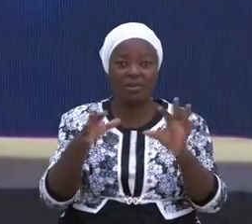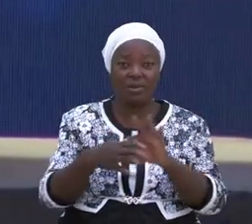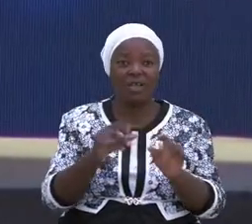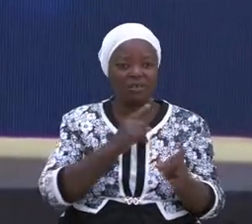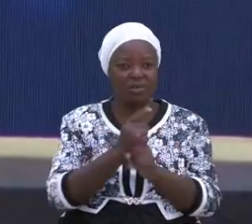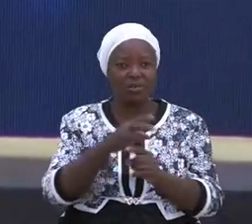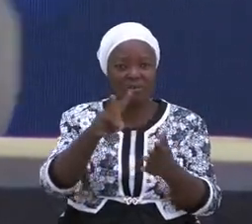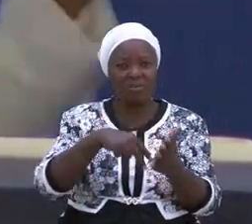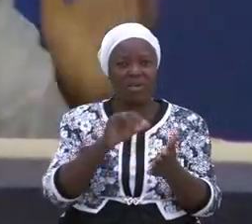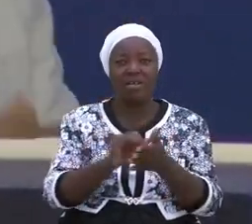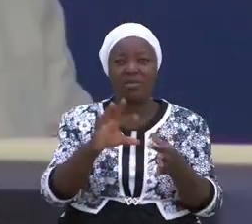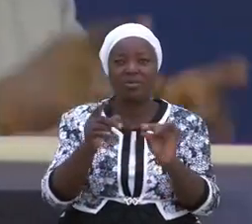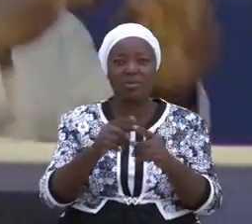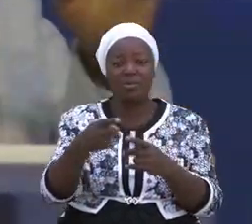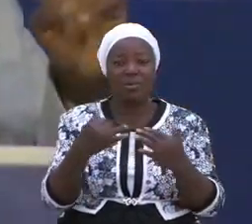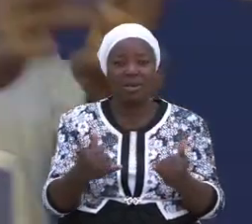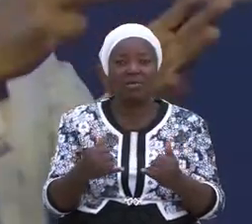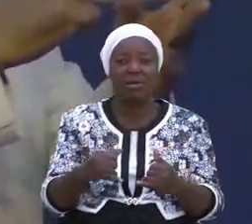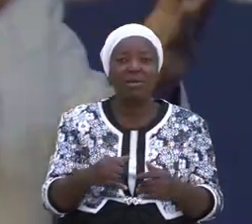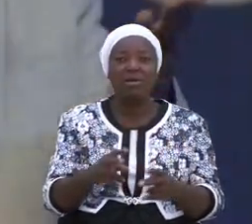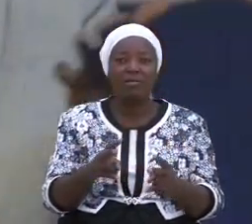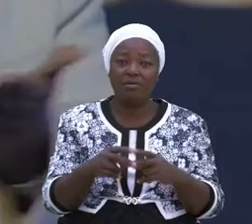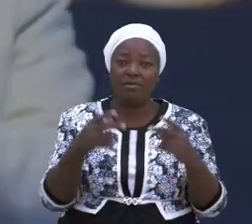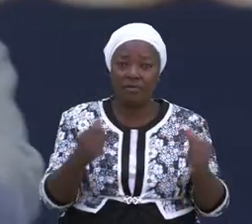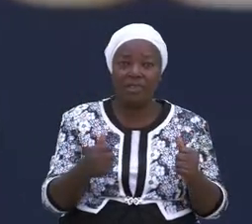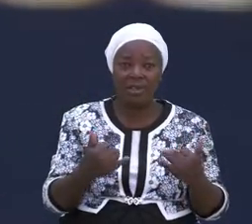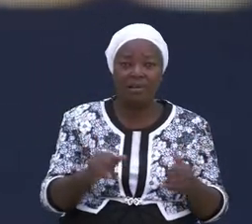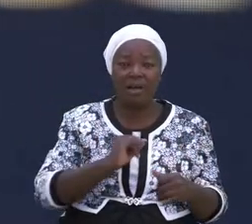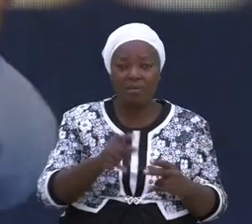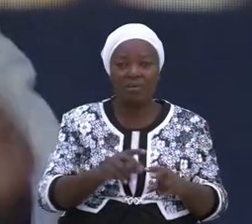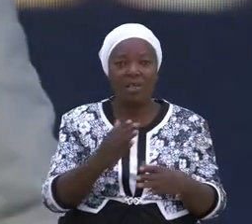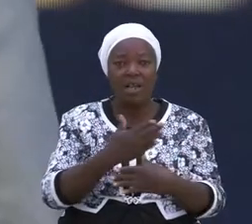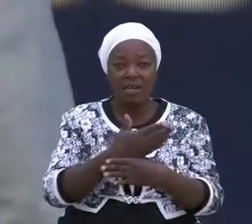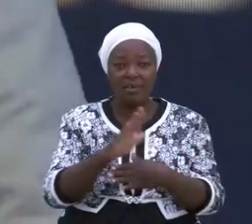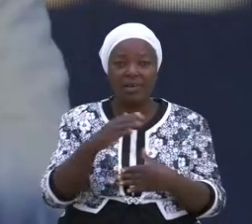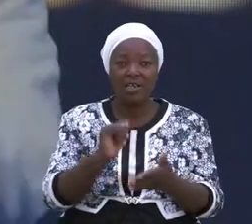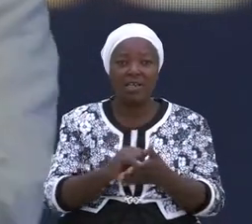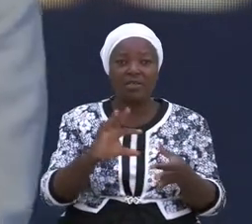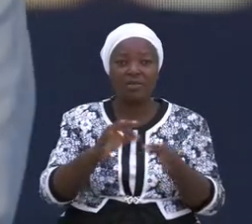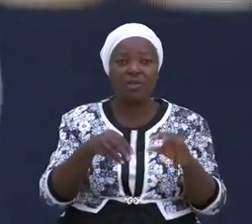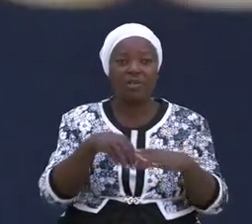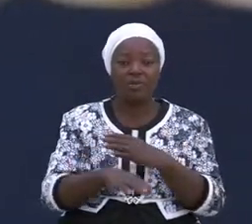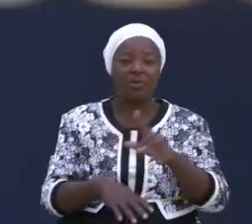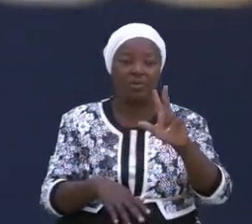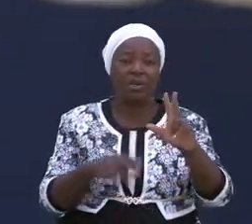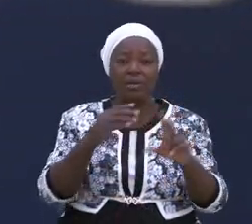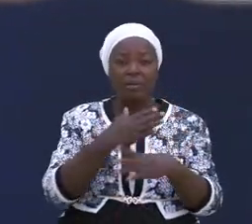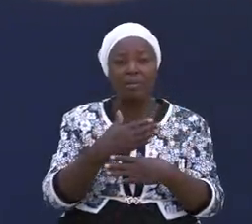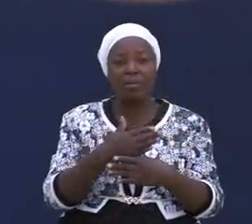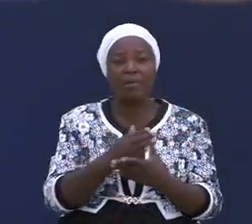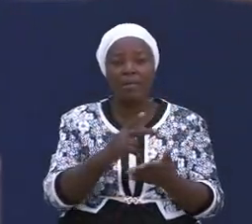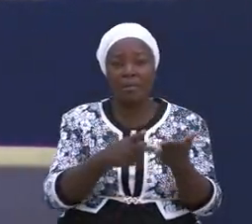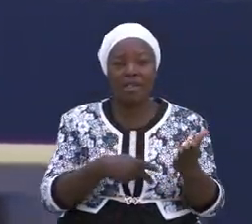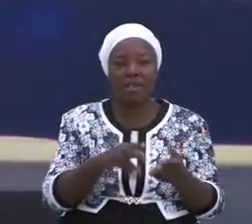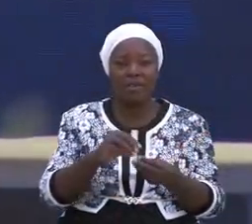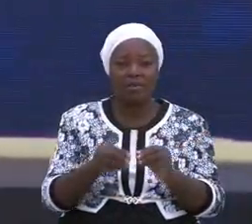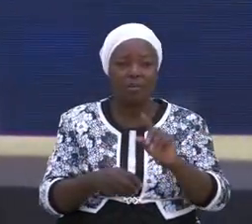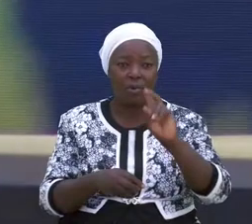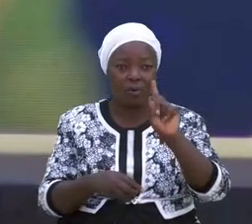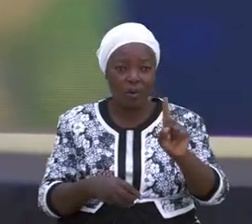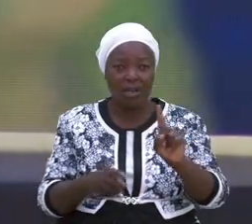now, very quickly and briefly. I'm going to divide that story to three parts. Number one, the